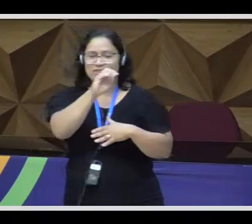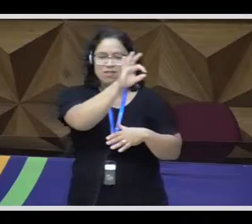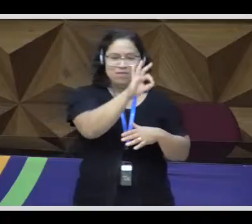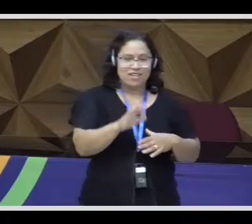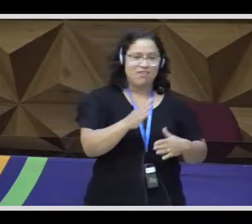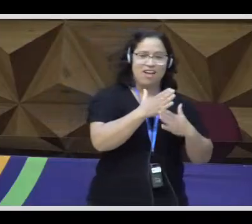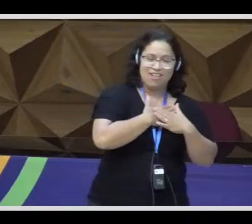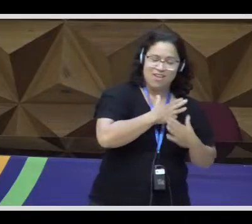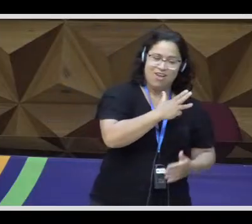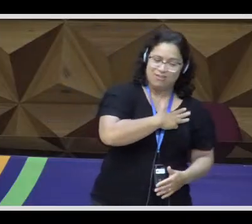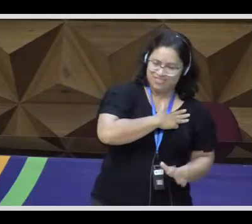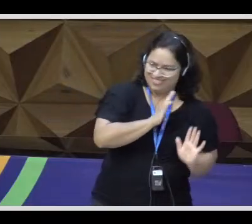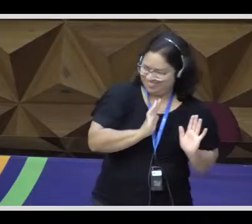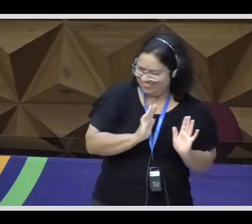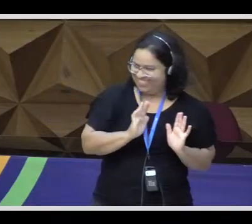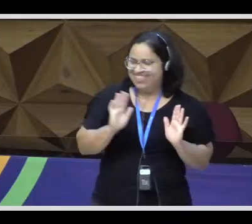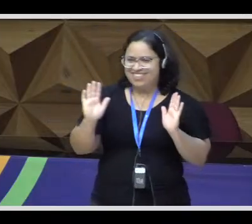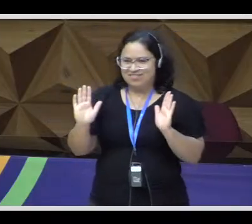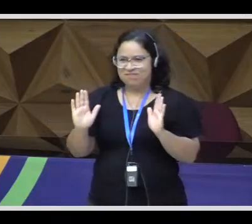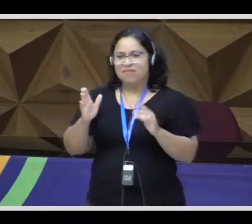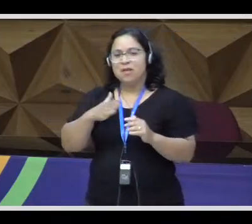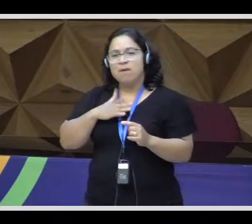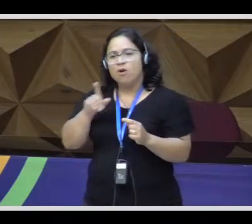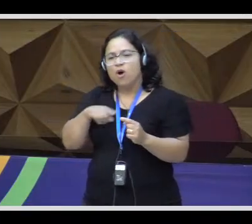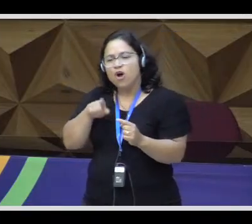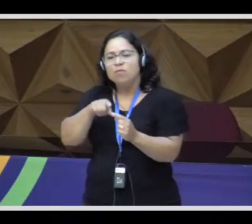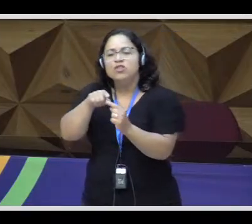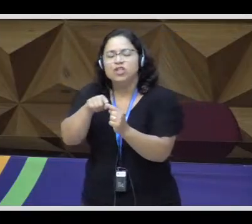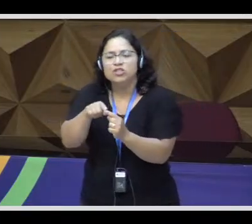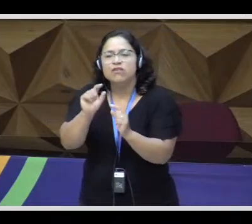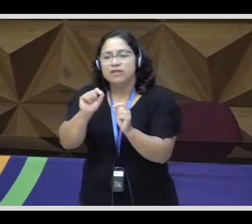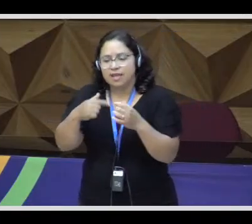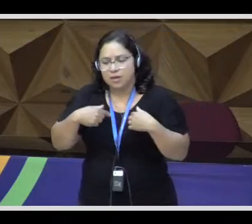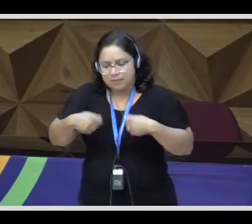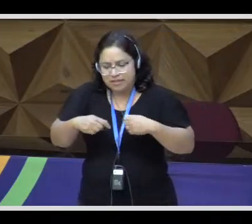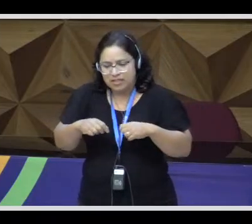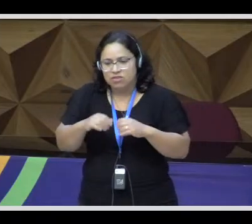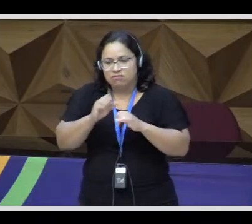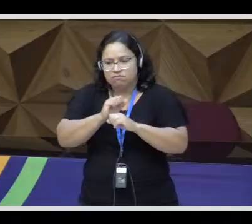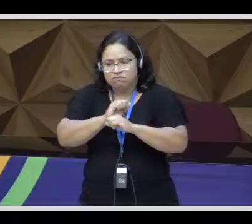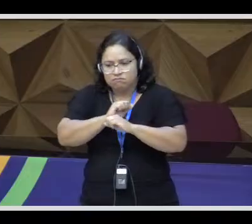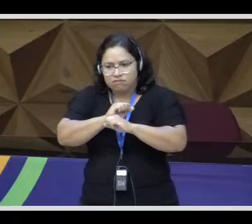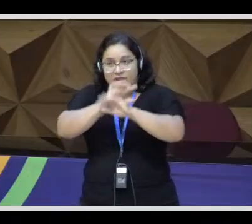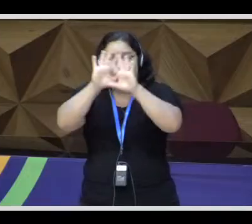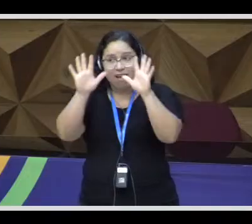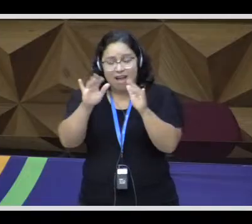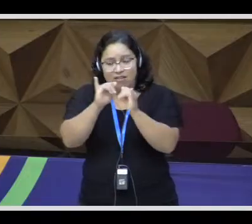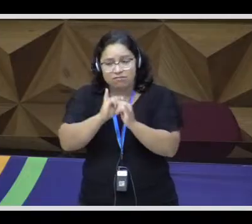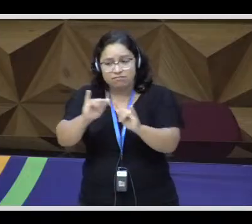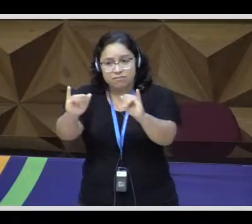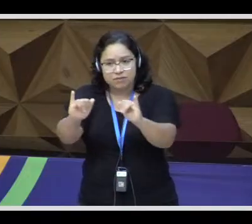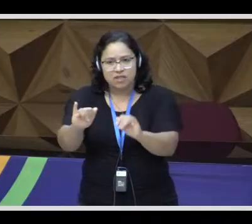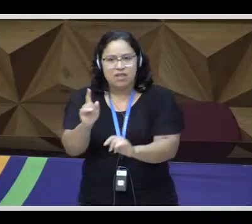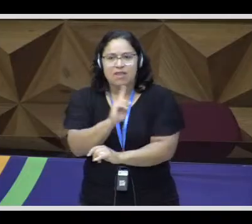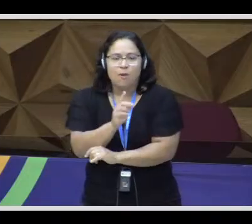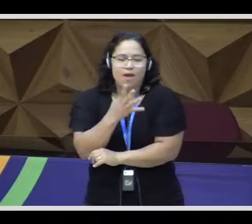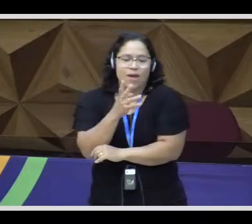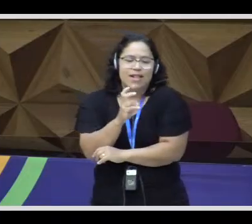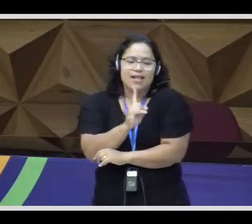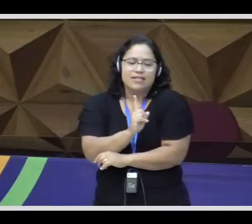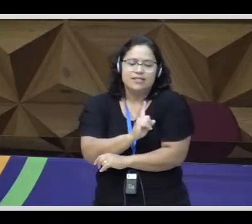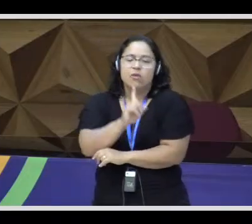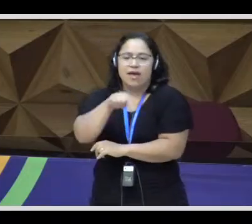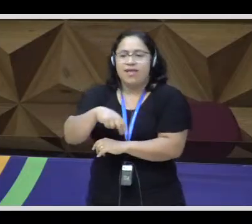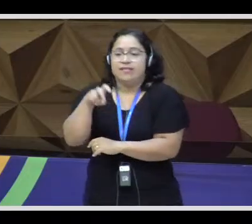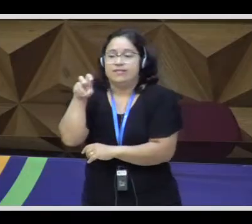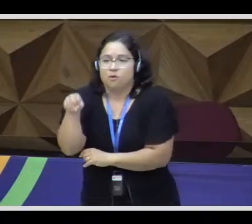be precise in terms of the 50%. It's not 45%, it's 50, right? It's not 42,